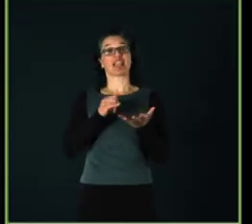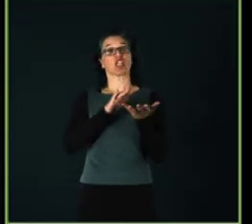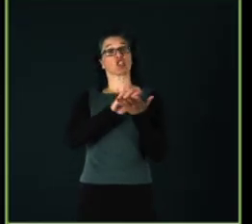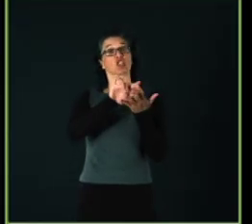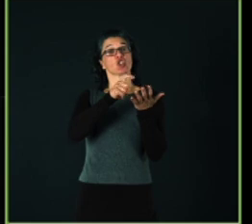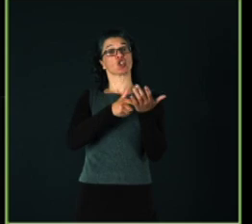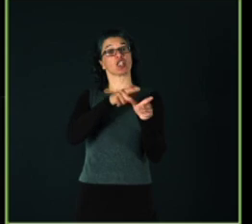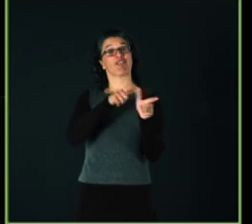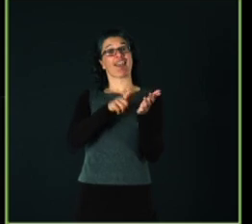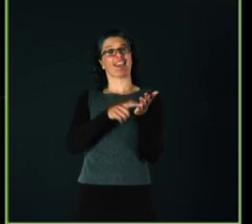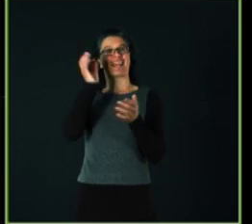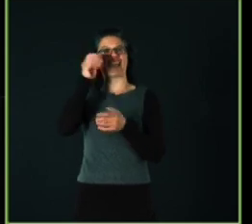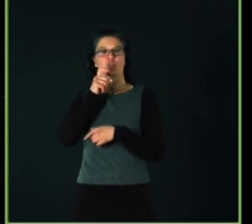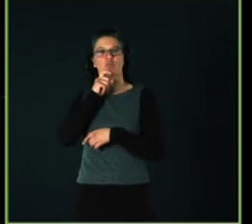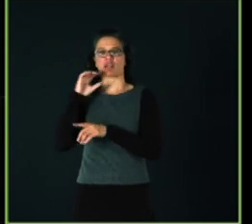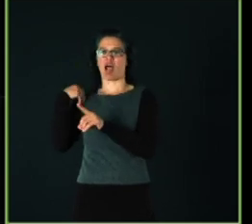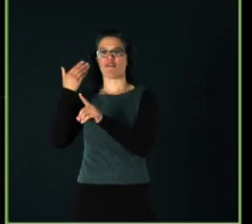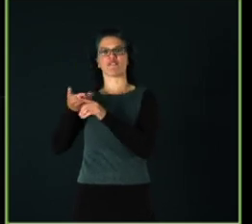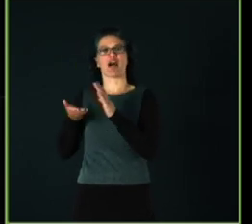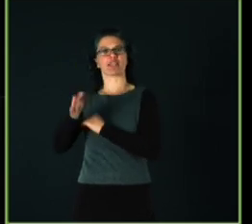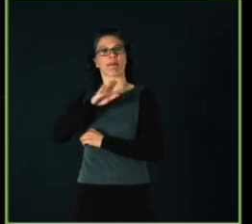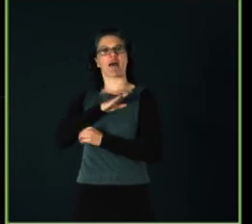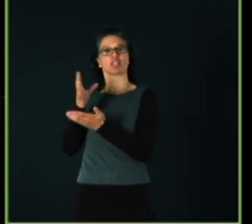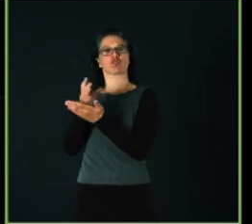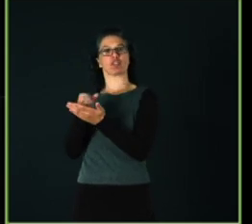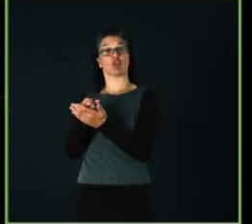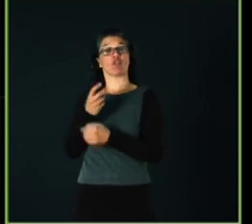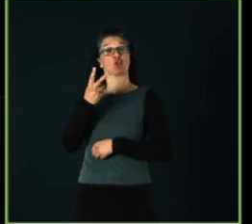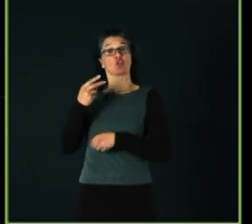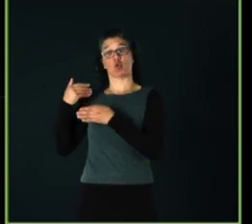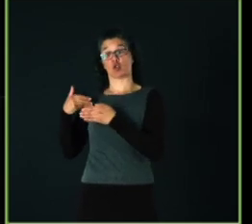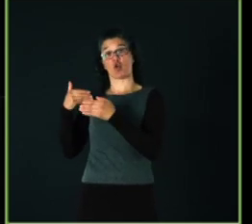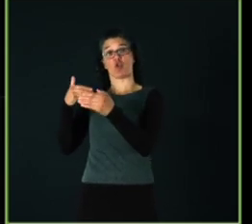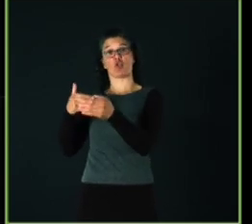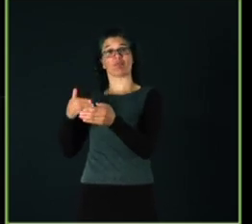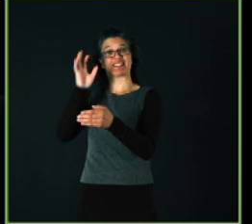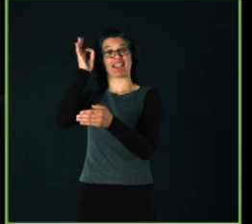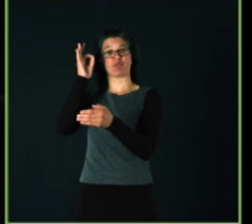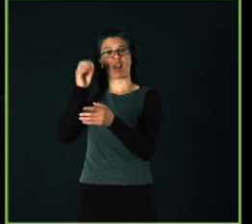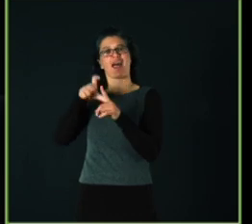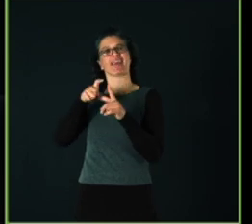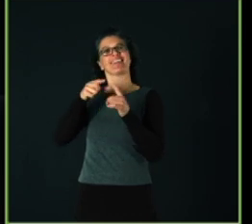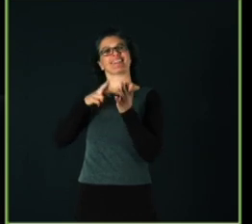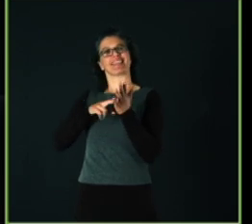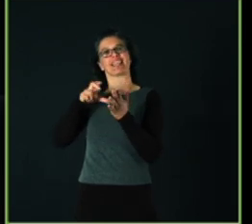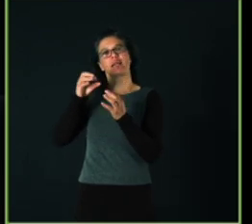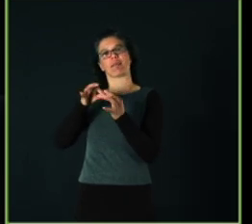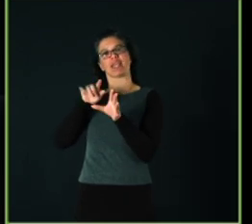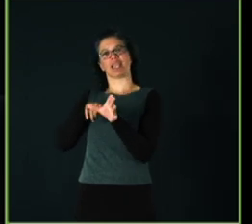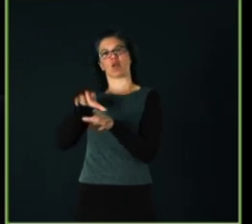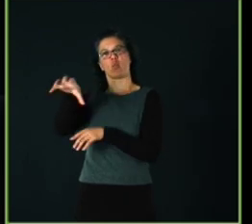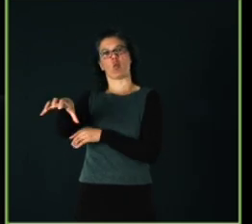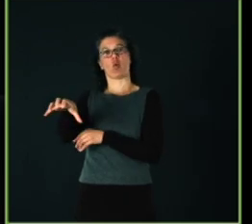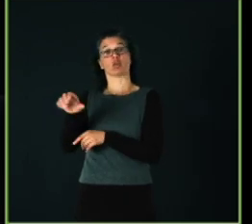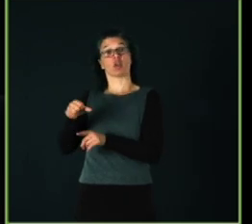Sheryl's been a council staff member with Parks and Reserves, and she's also done two terms as a councillor for the Denbigh ward. Her background's in conservation, horticulture,